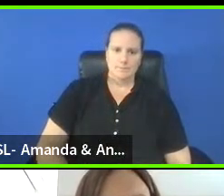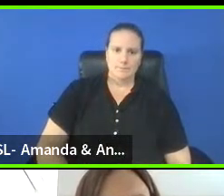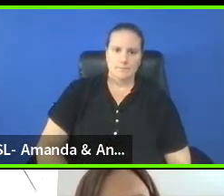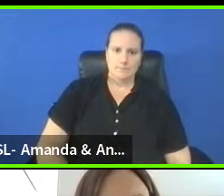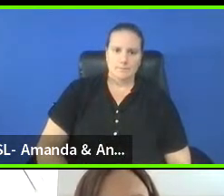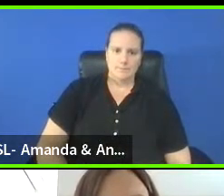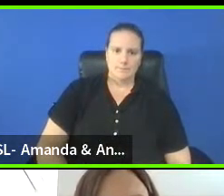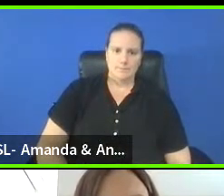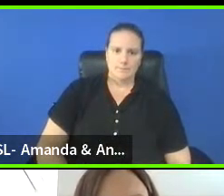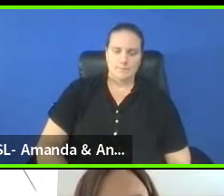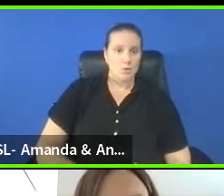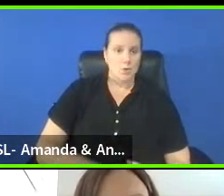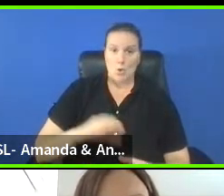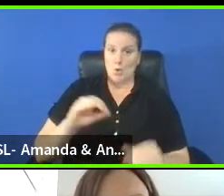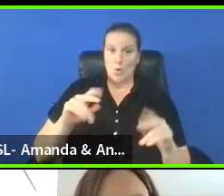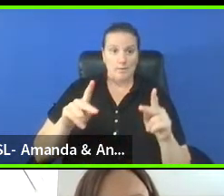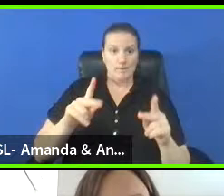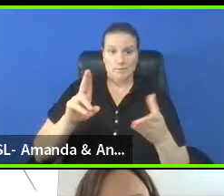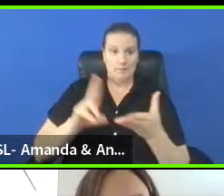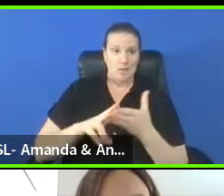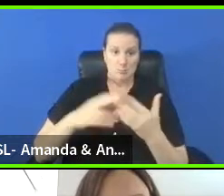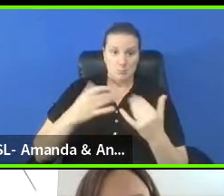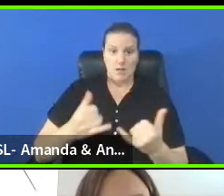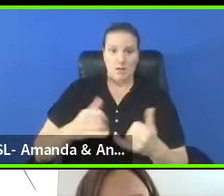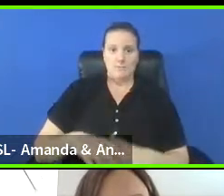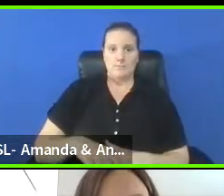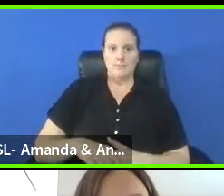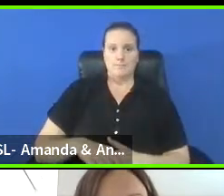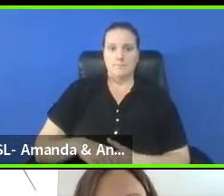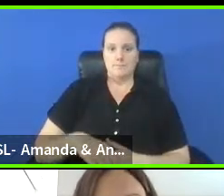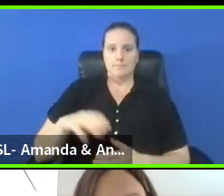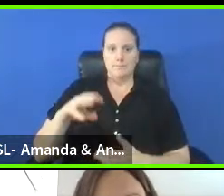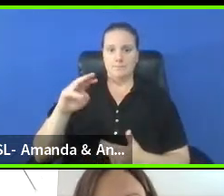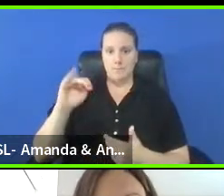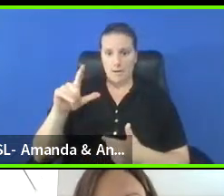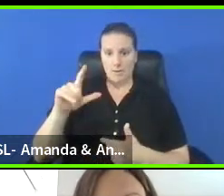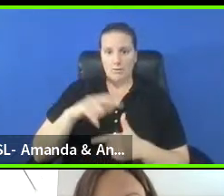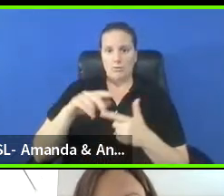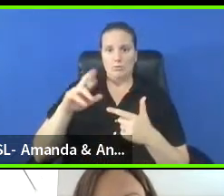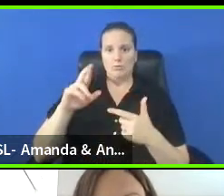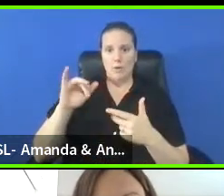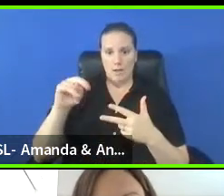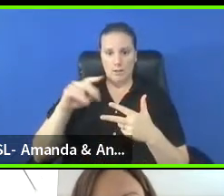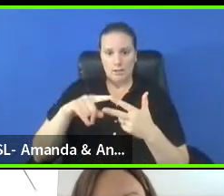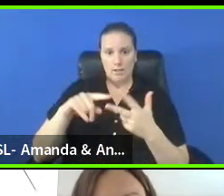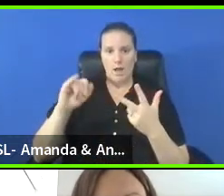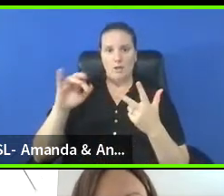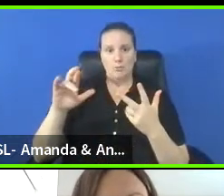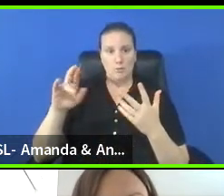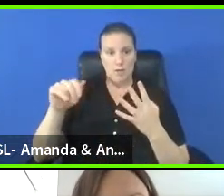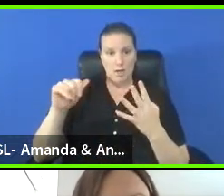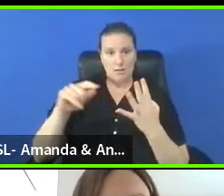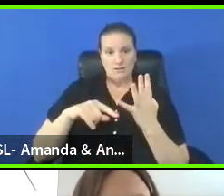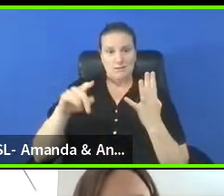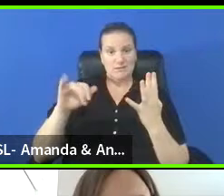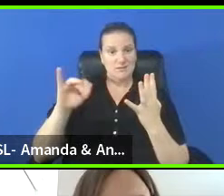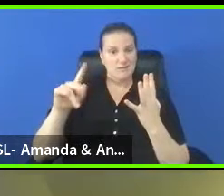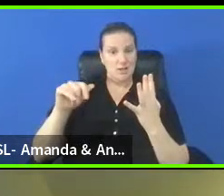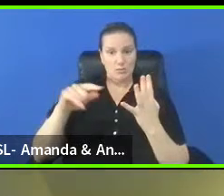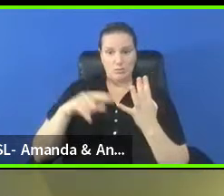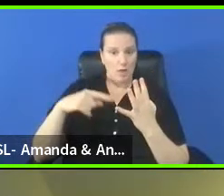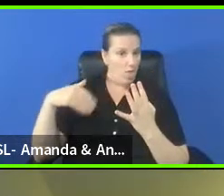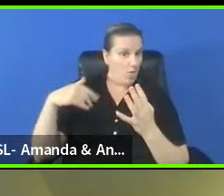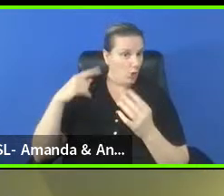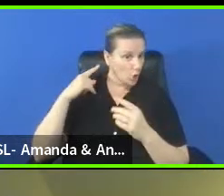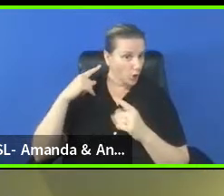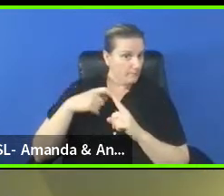Given that we don't have anyone signed up, Michael, Ryan, Irina, Dina, we haven't heard from you. I just want to